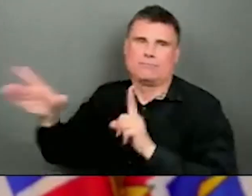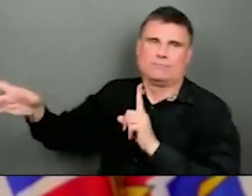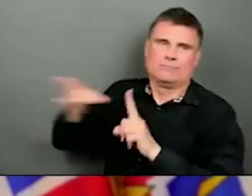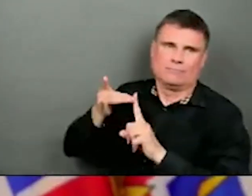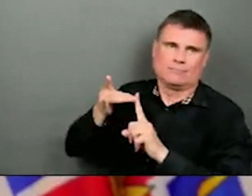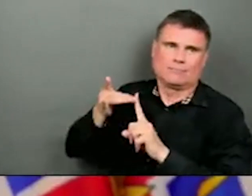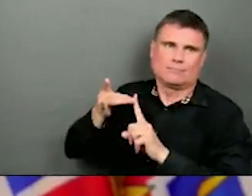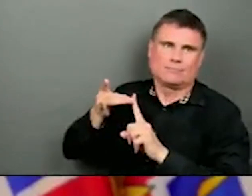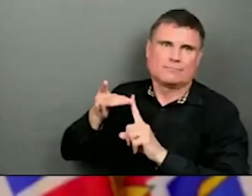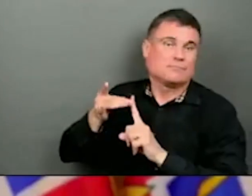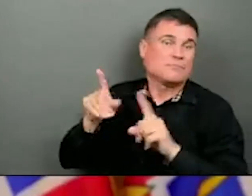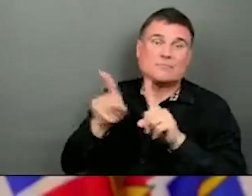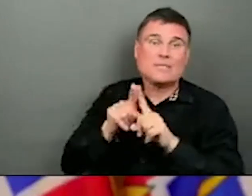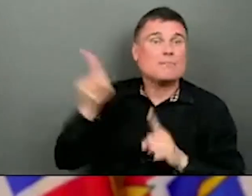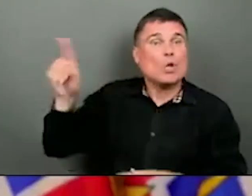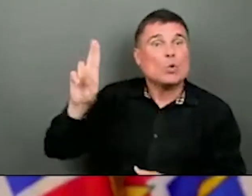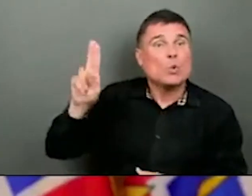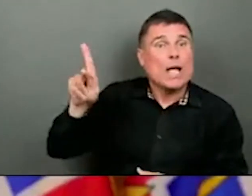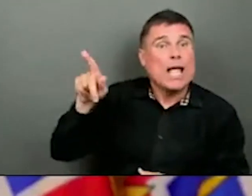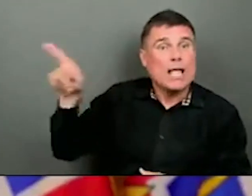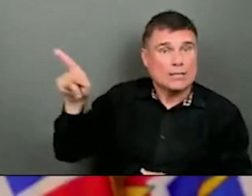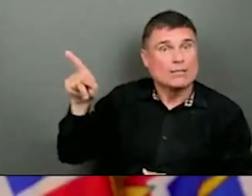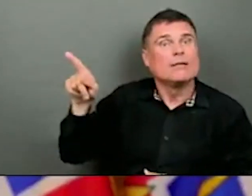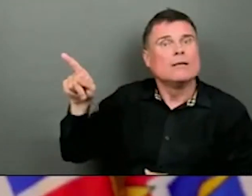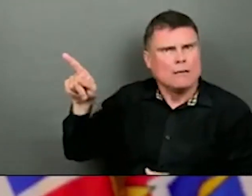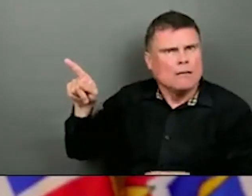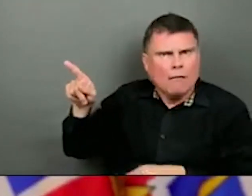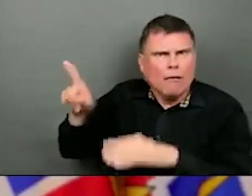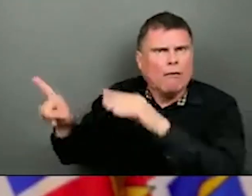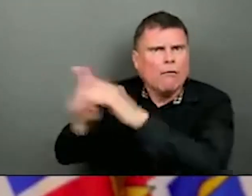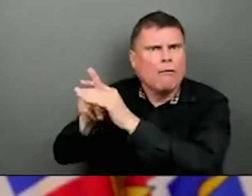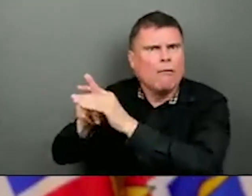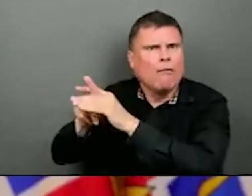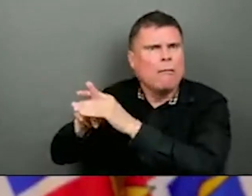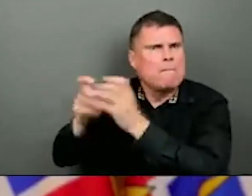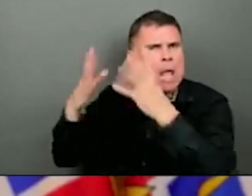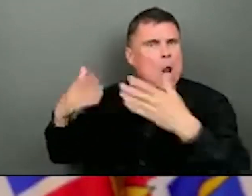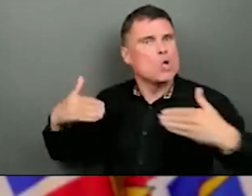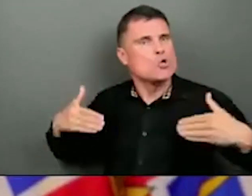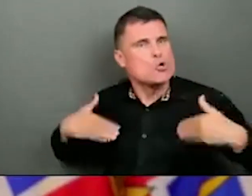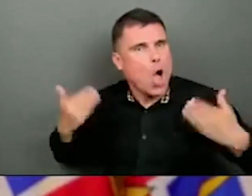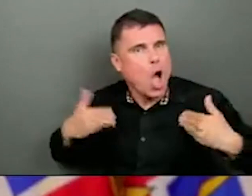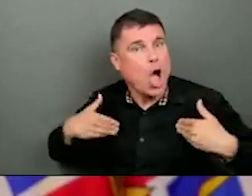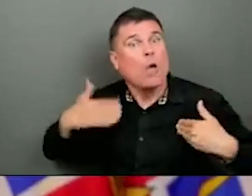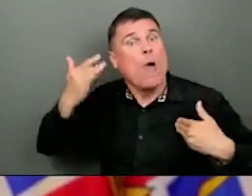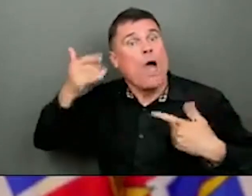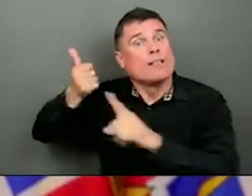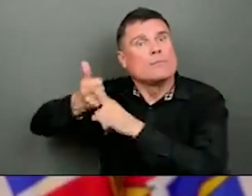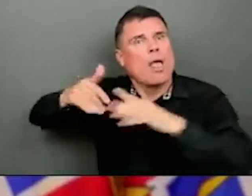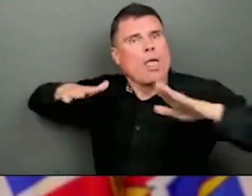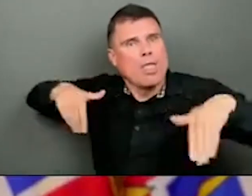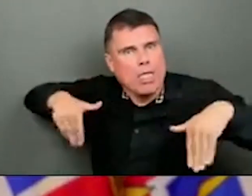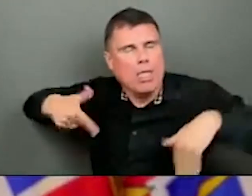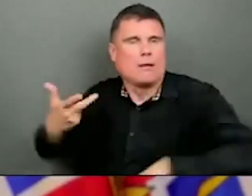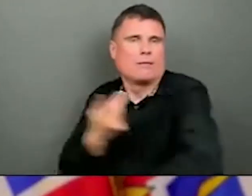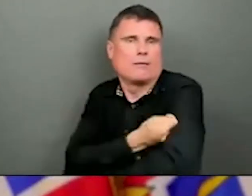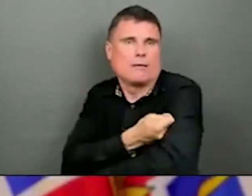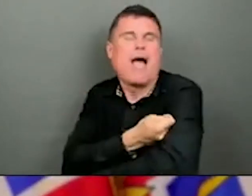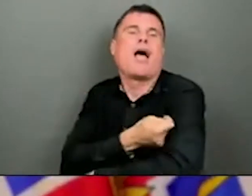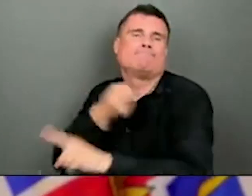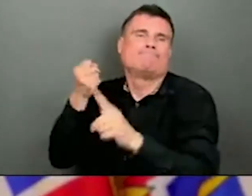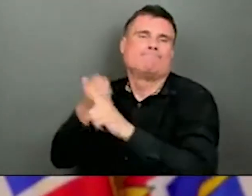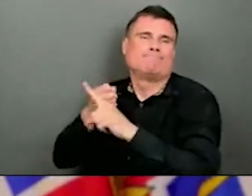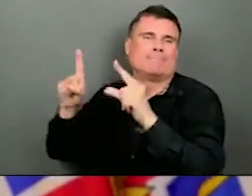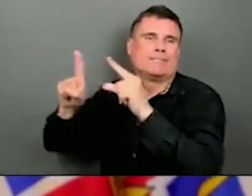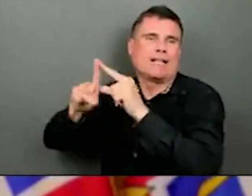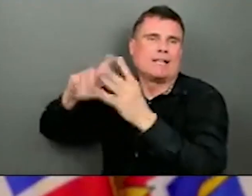we're not seeing the same impact on hospitalizations. And if we go back to our goals of the pandemic,